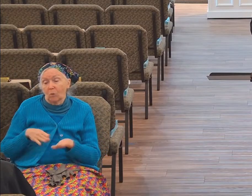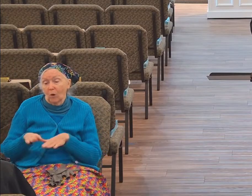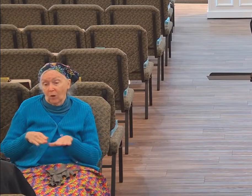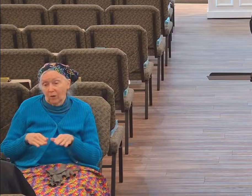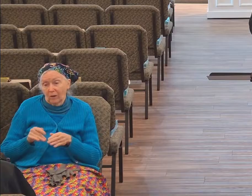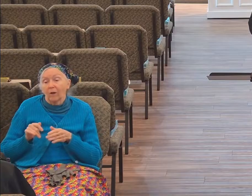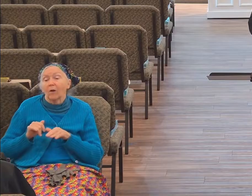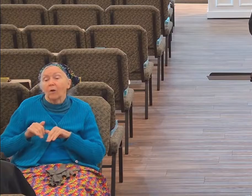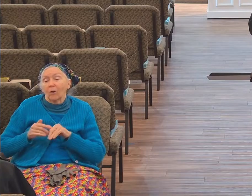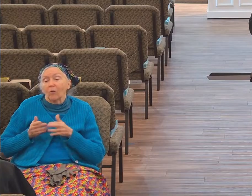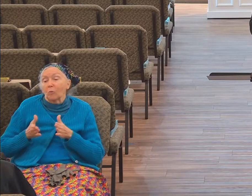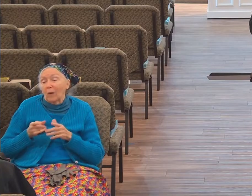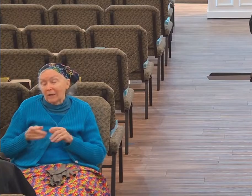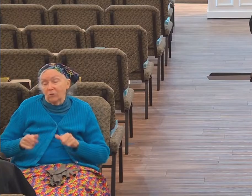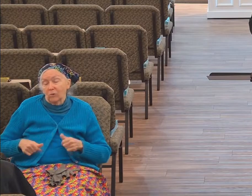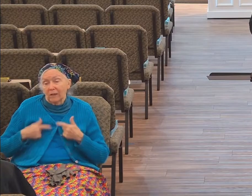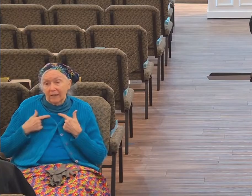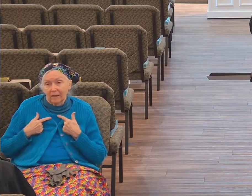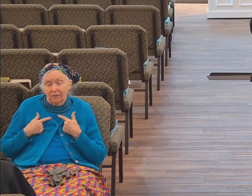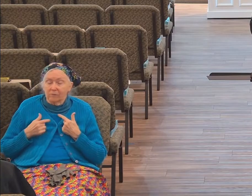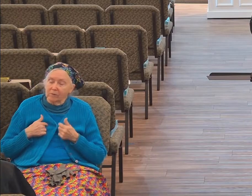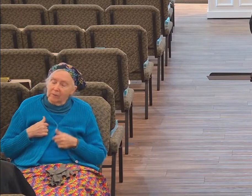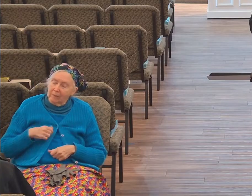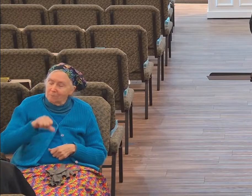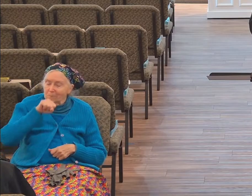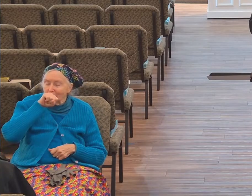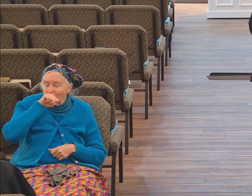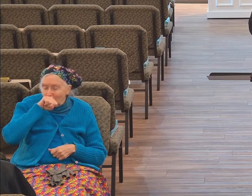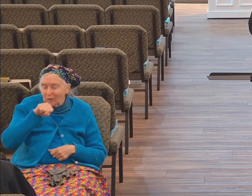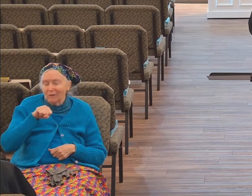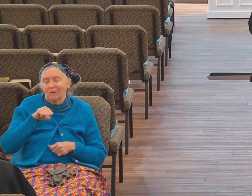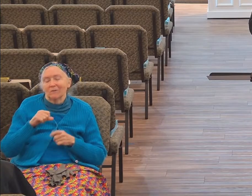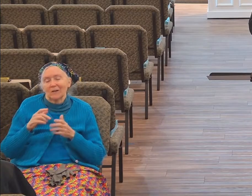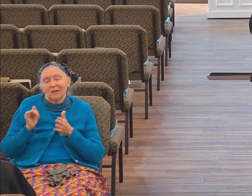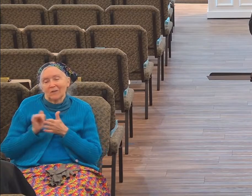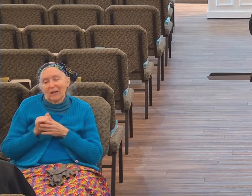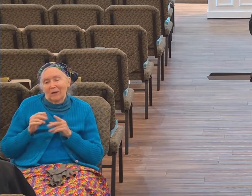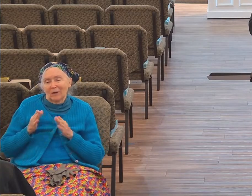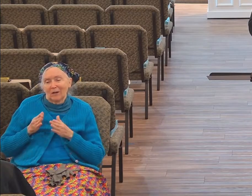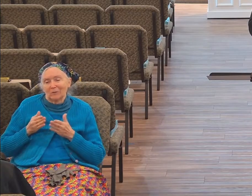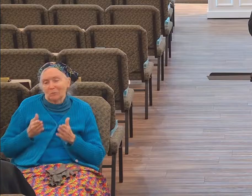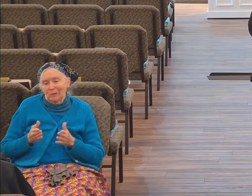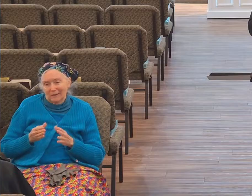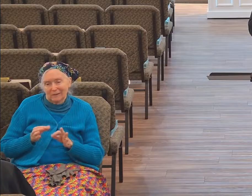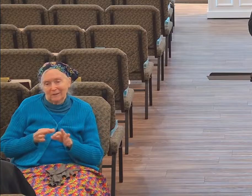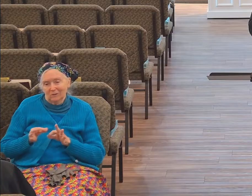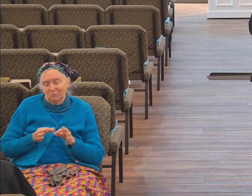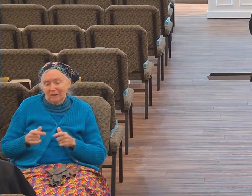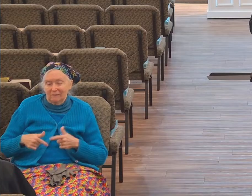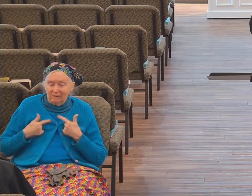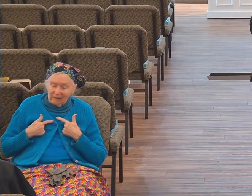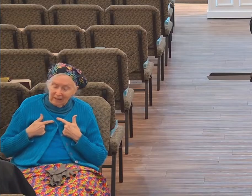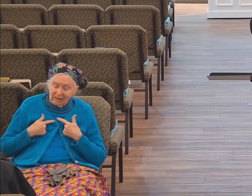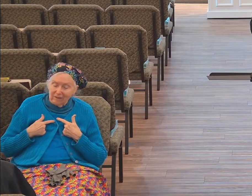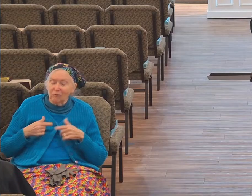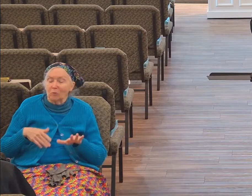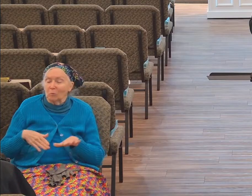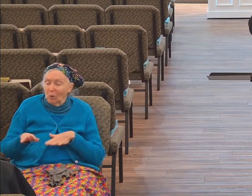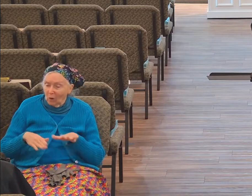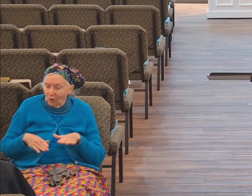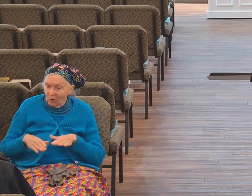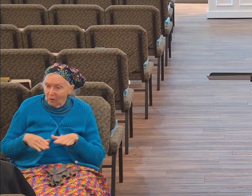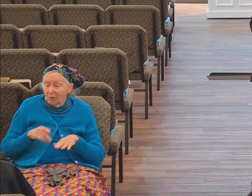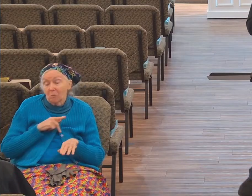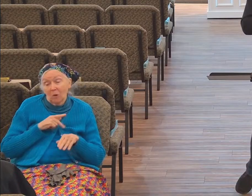it. There's something about it that just, because it's the idea, you guys might remember, Paul uses this a